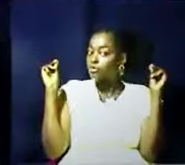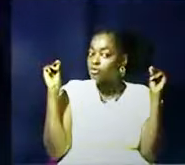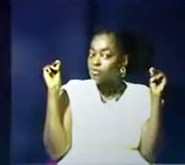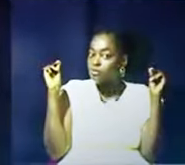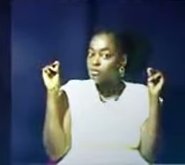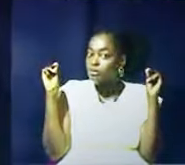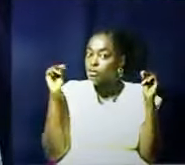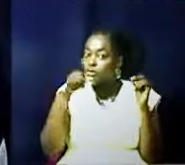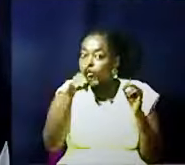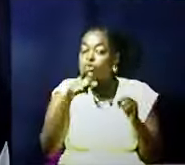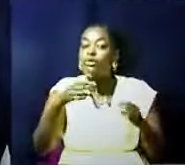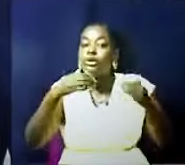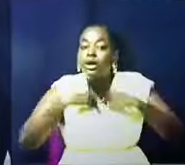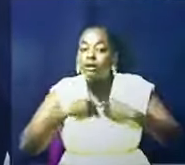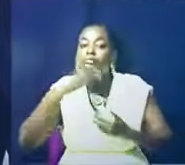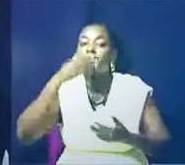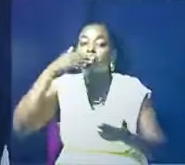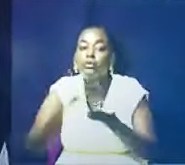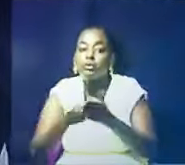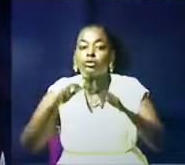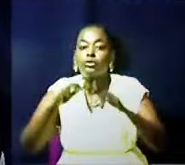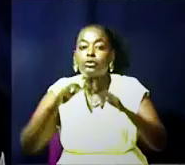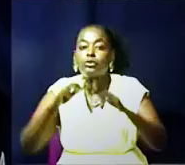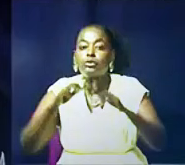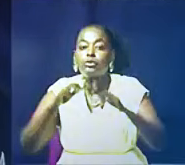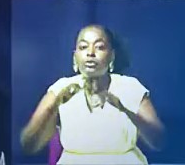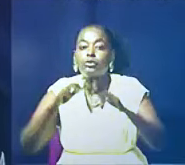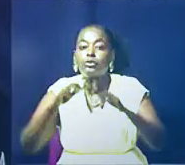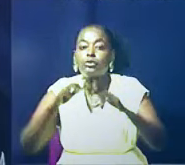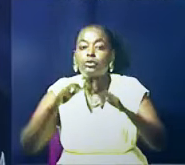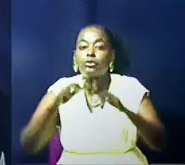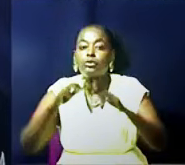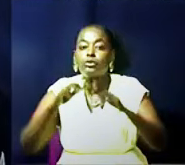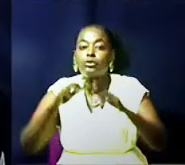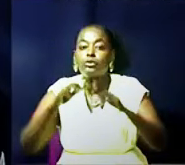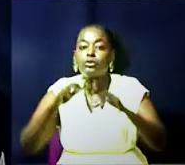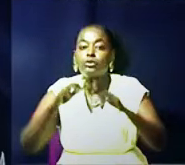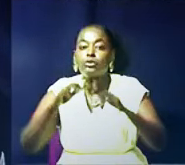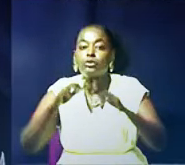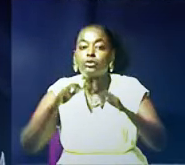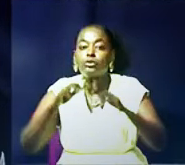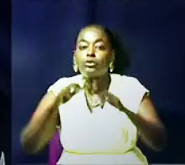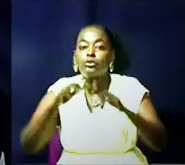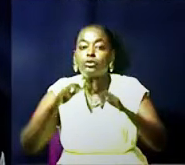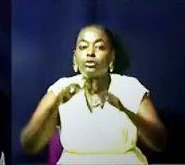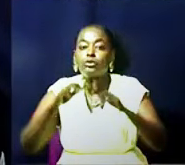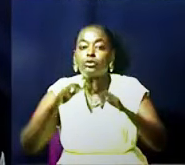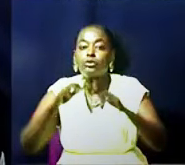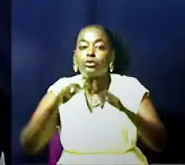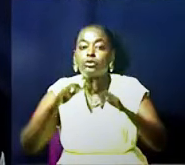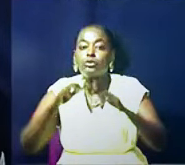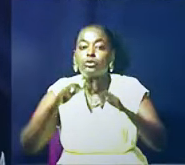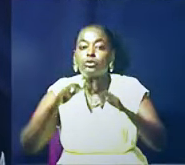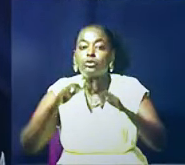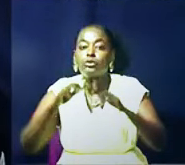munya ayonkofa bi. Prayer is participating in the divine nature of God.